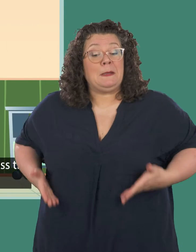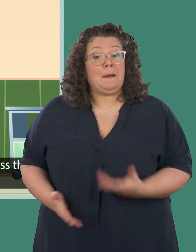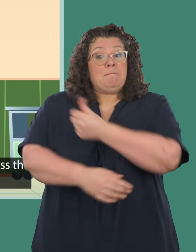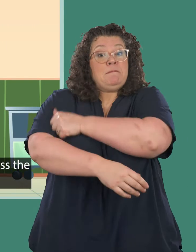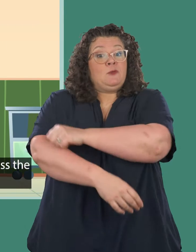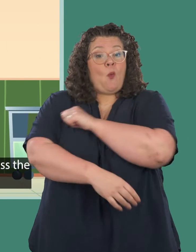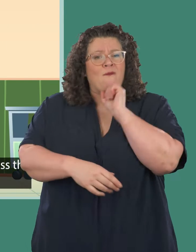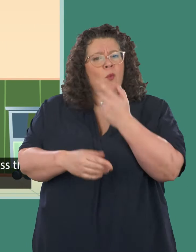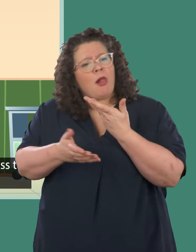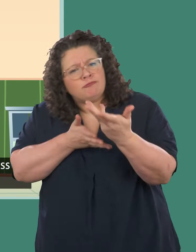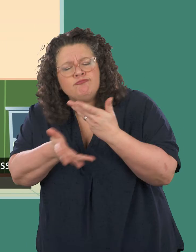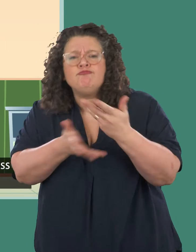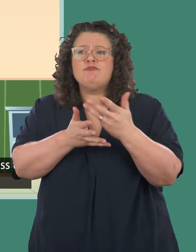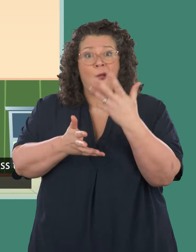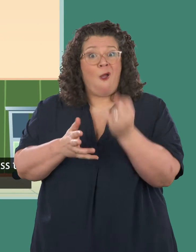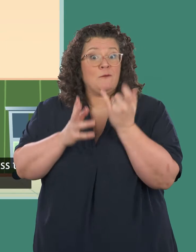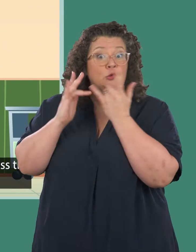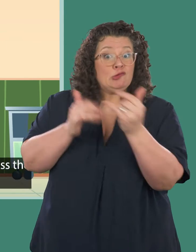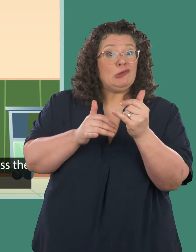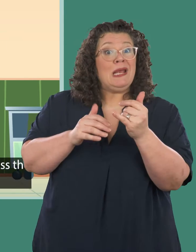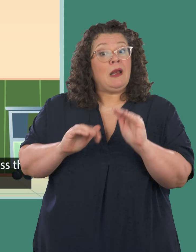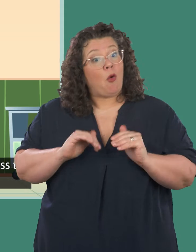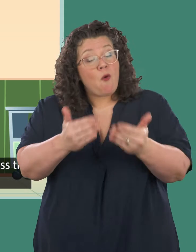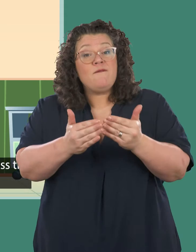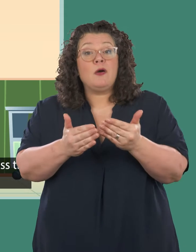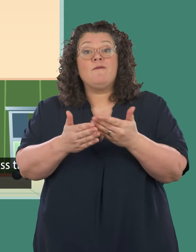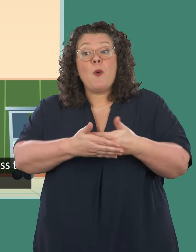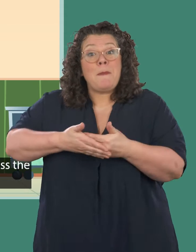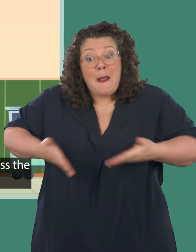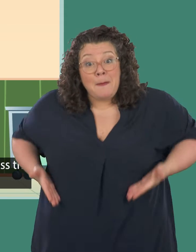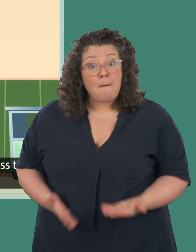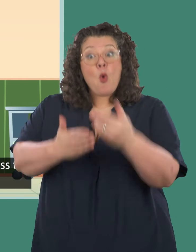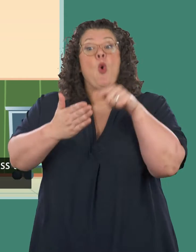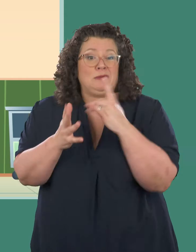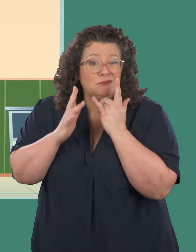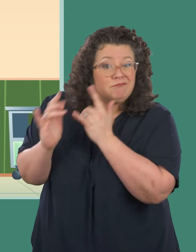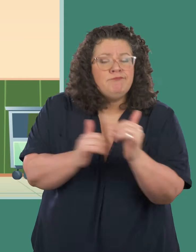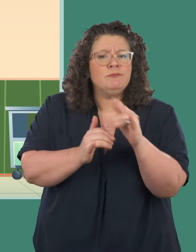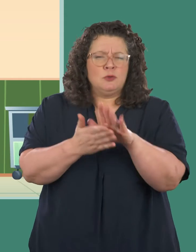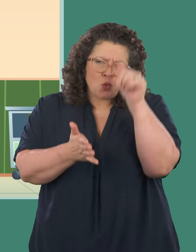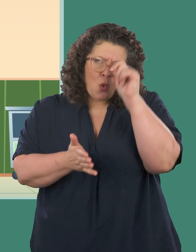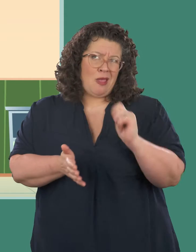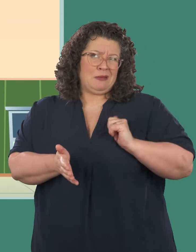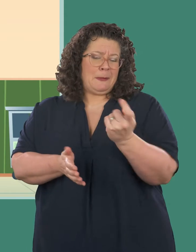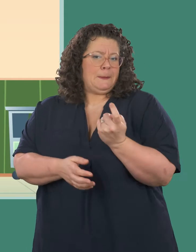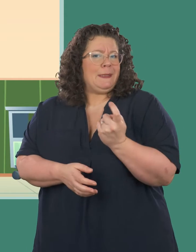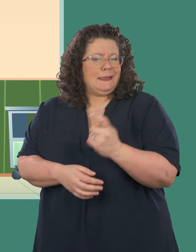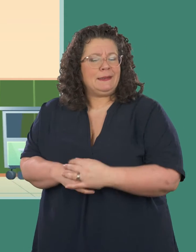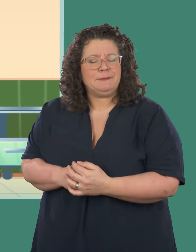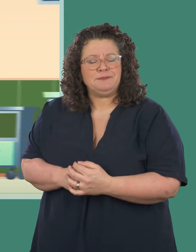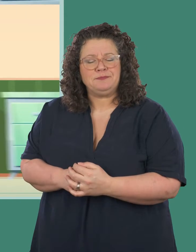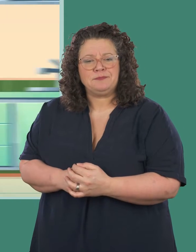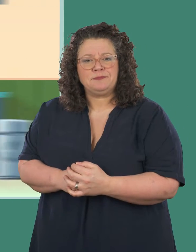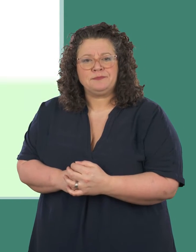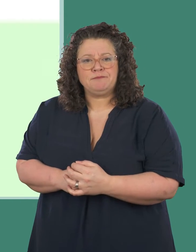Towards the end of her pregnancy, a midwife will discuss the screening offered for her newborn baby, so she knows what to expect.